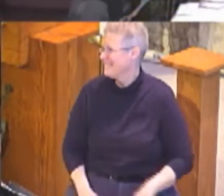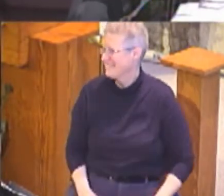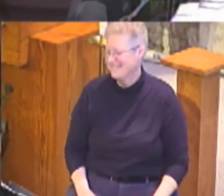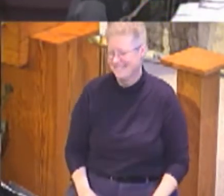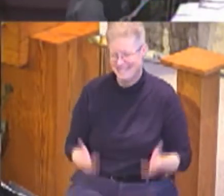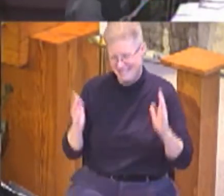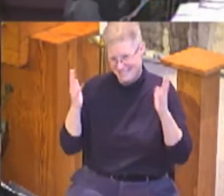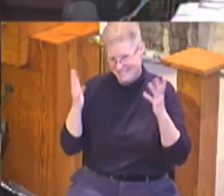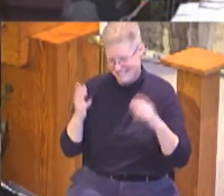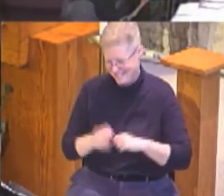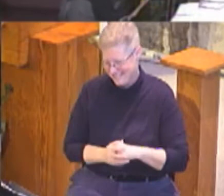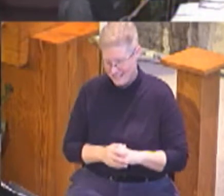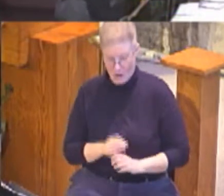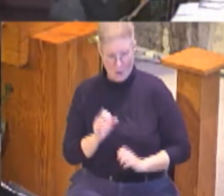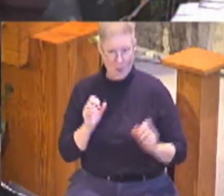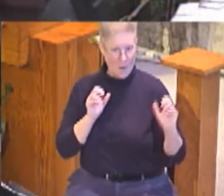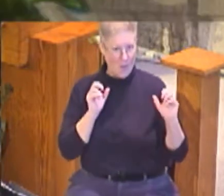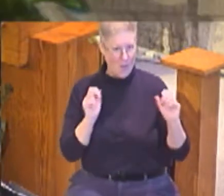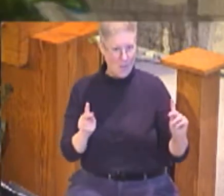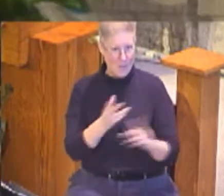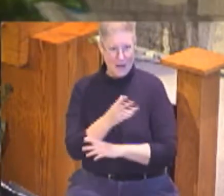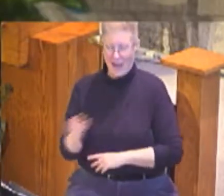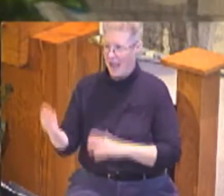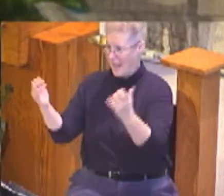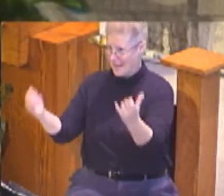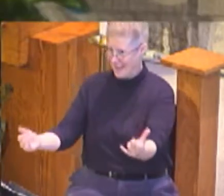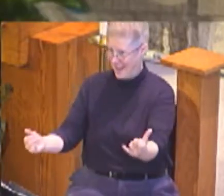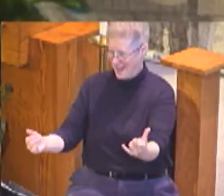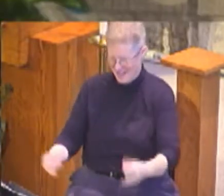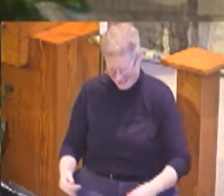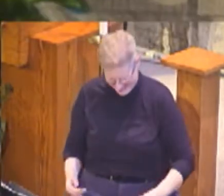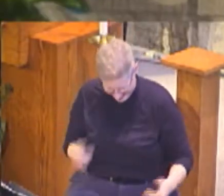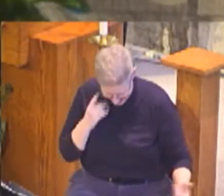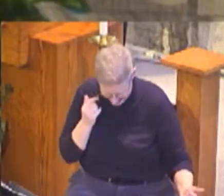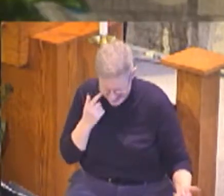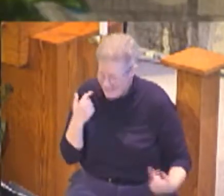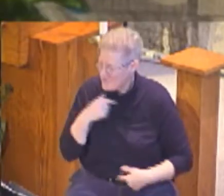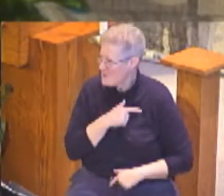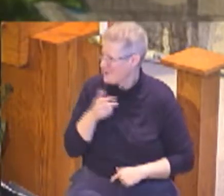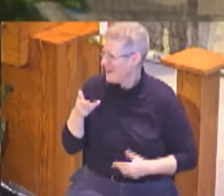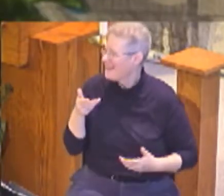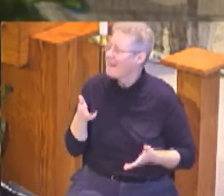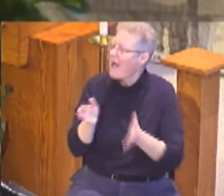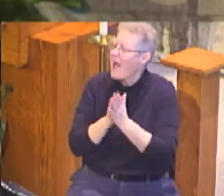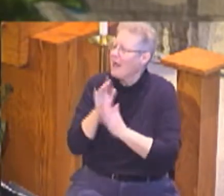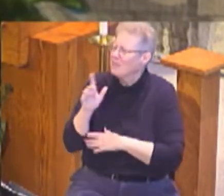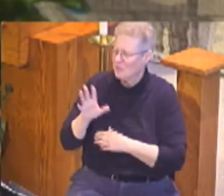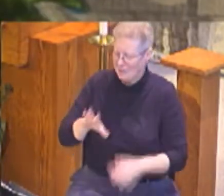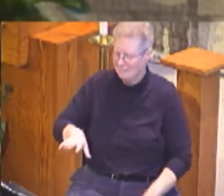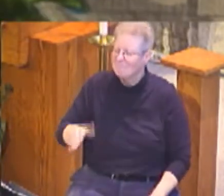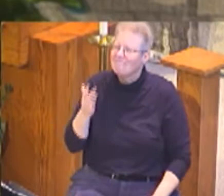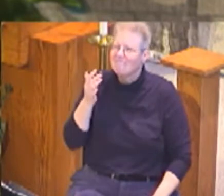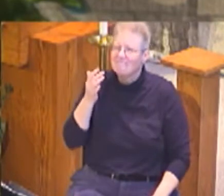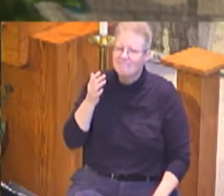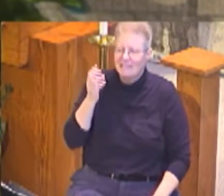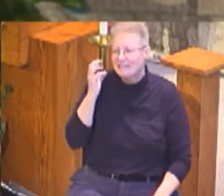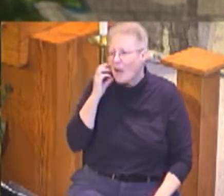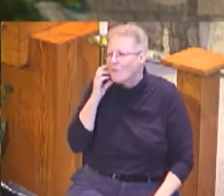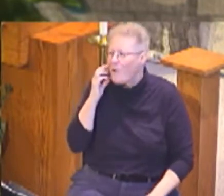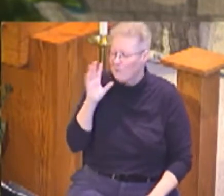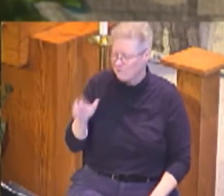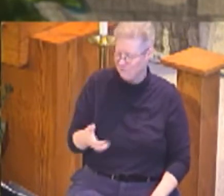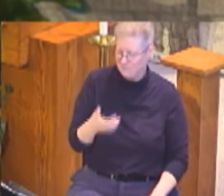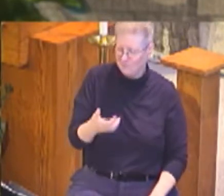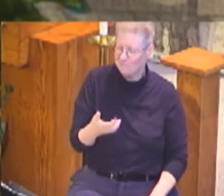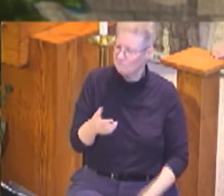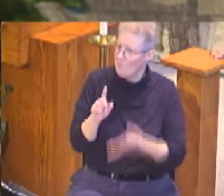Okay, and now we invite you to take out your electronic devices. And if you're on Facebook, check in and let your people know